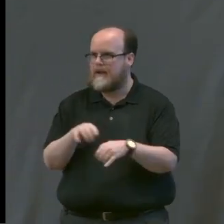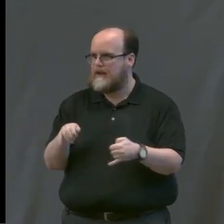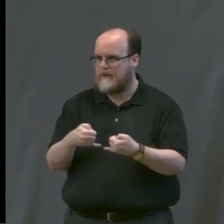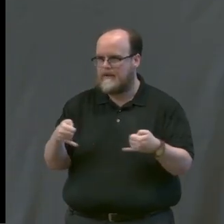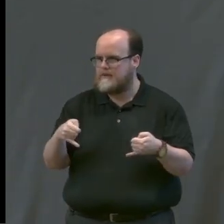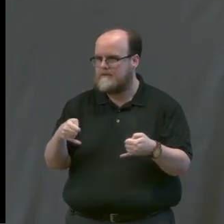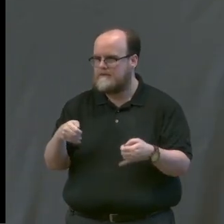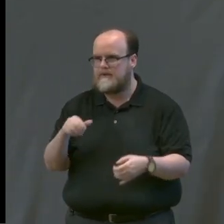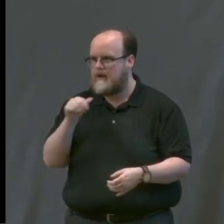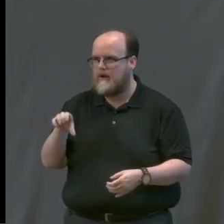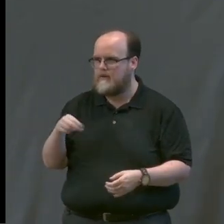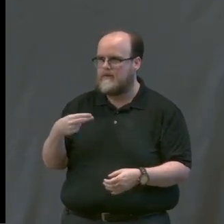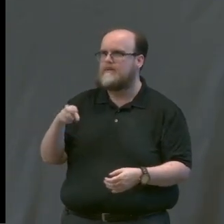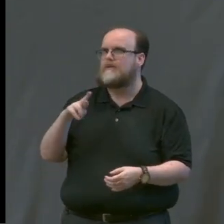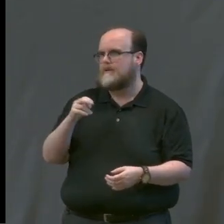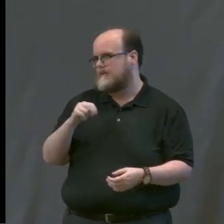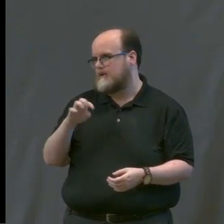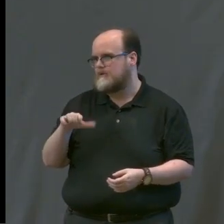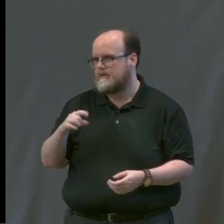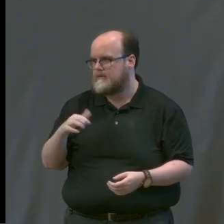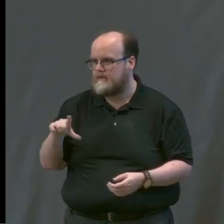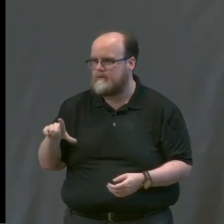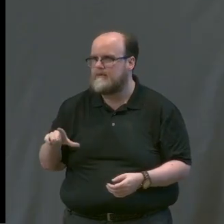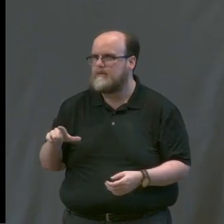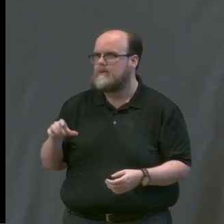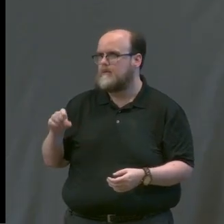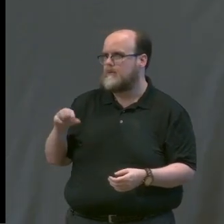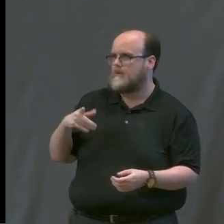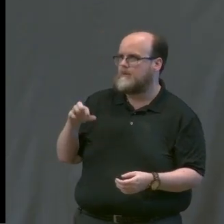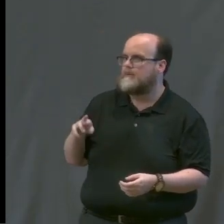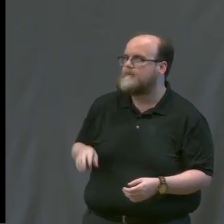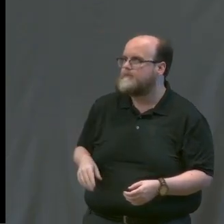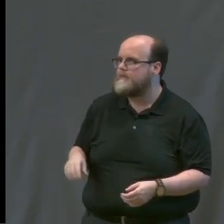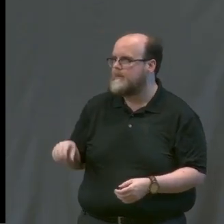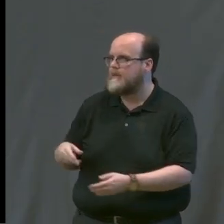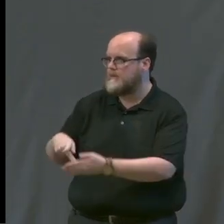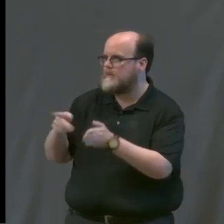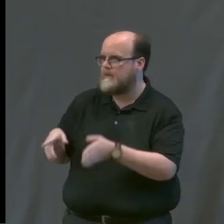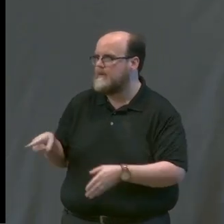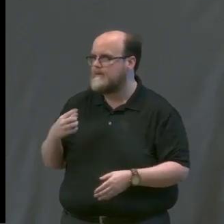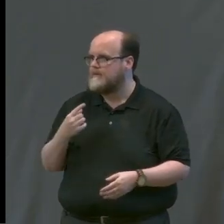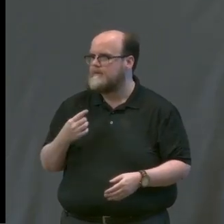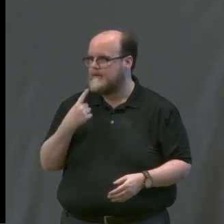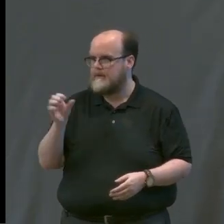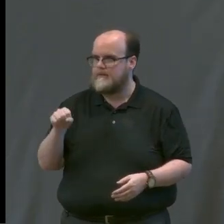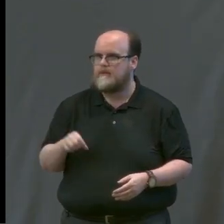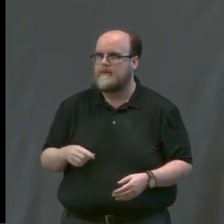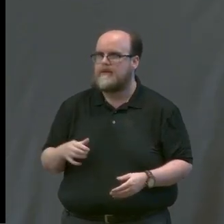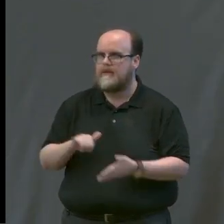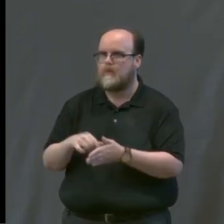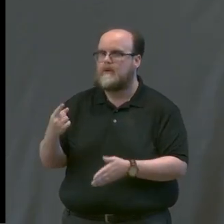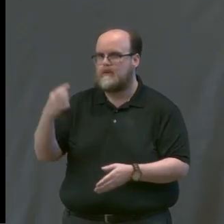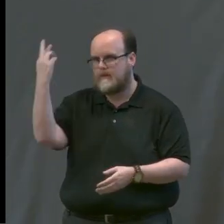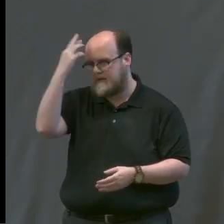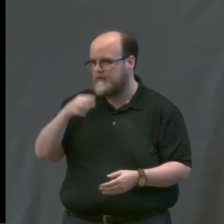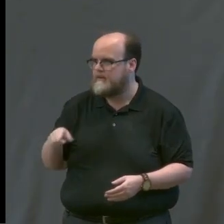And I believe our brother here was right. Premillennialists do believe it's chronological, and that's one of the many